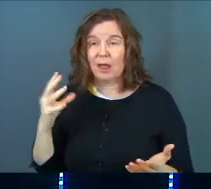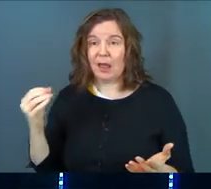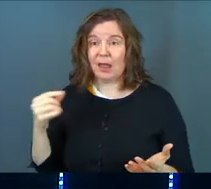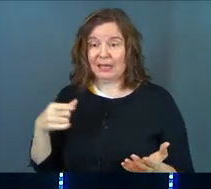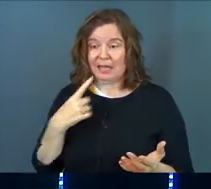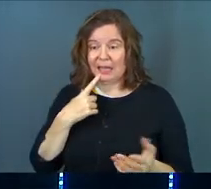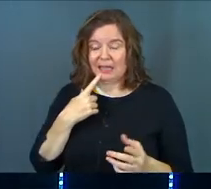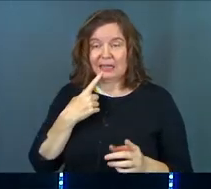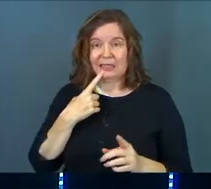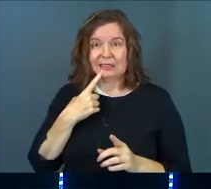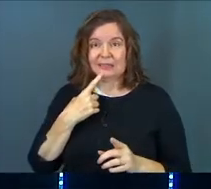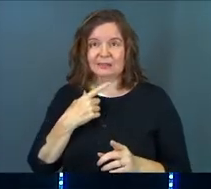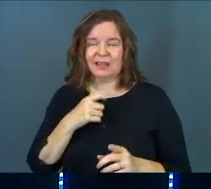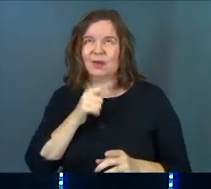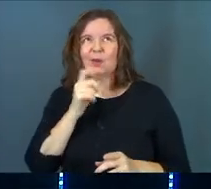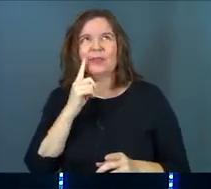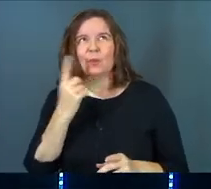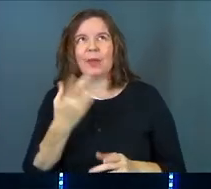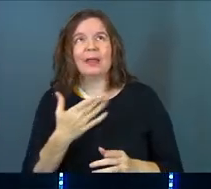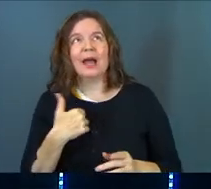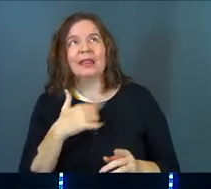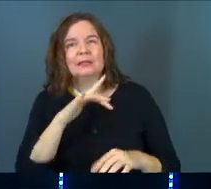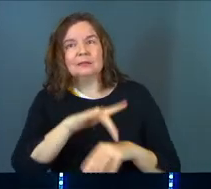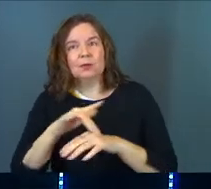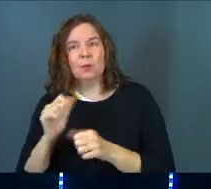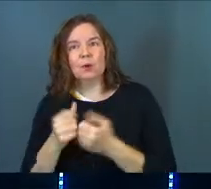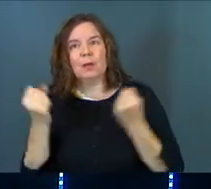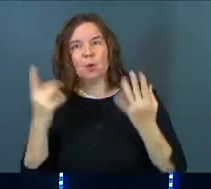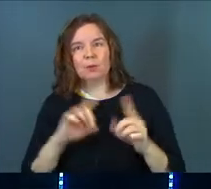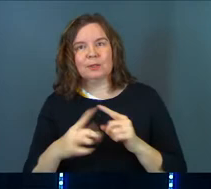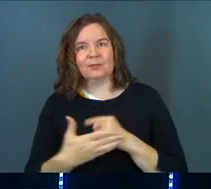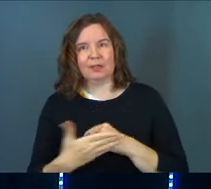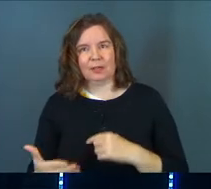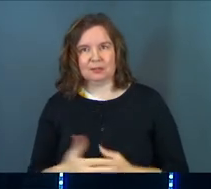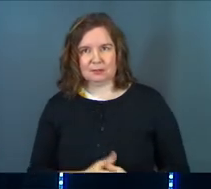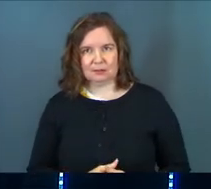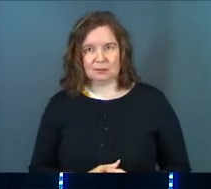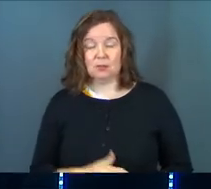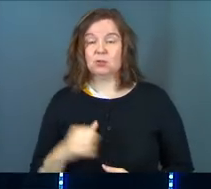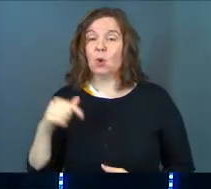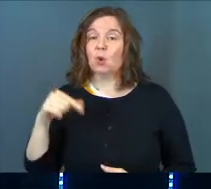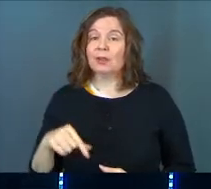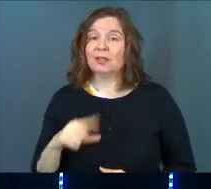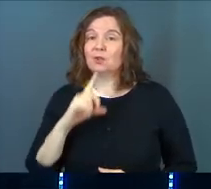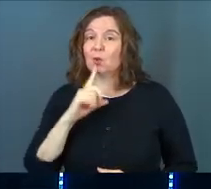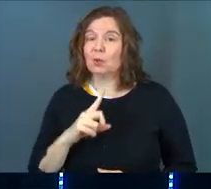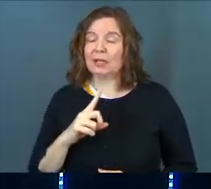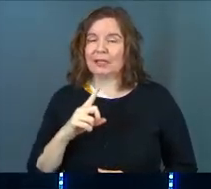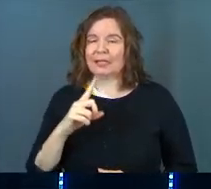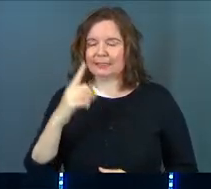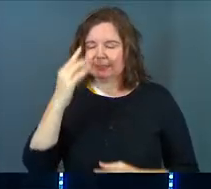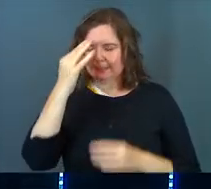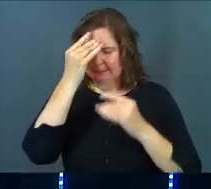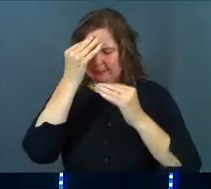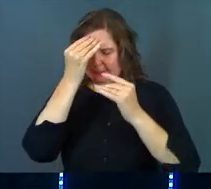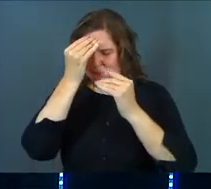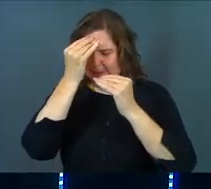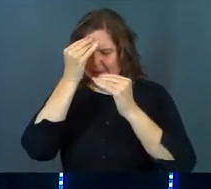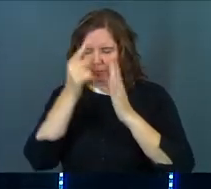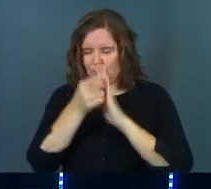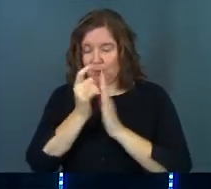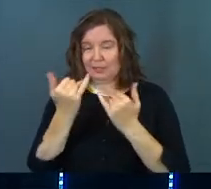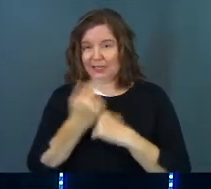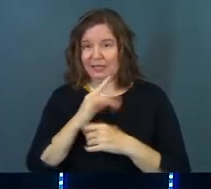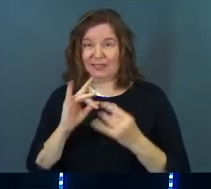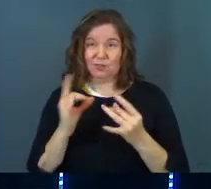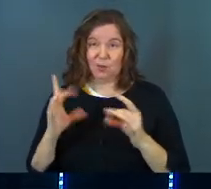And he's hitting you, I don't even think with one thing. I think he's hitting you with multiple things. So this is the really heady moment in today's message.